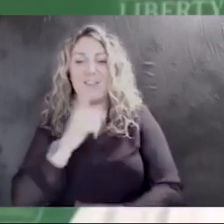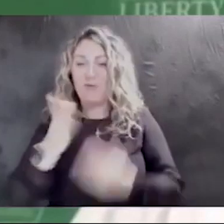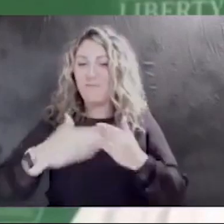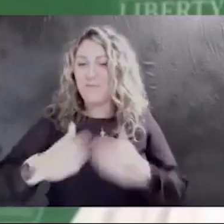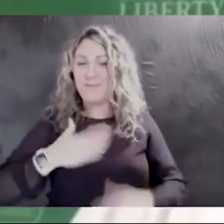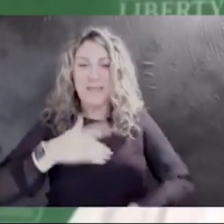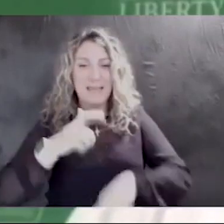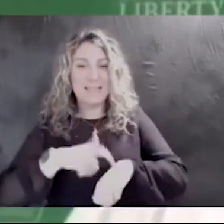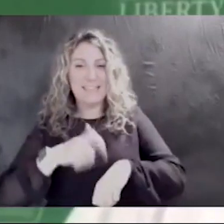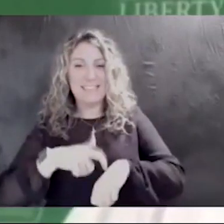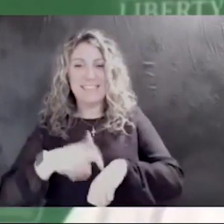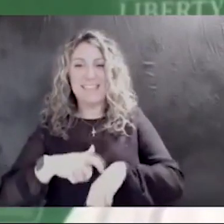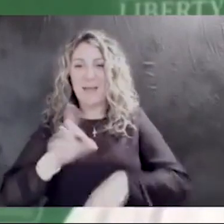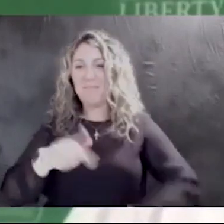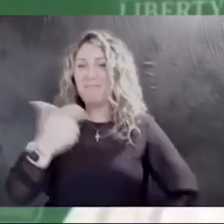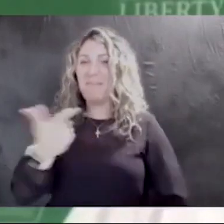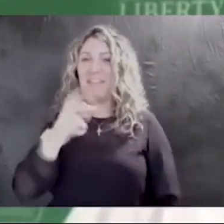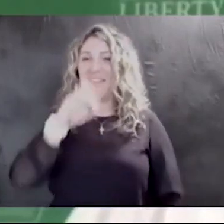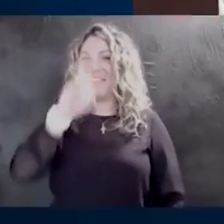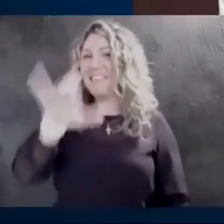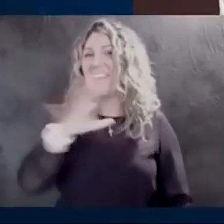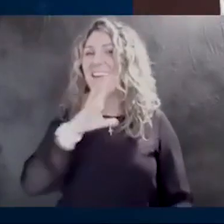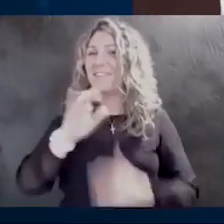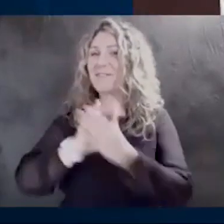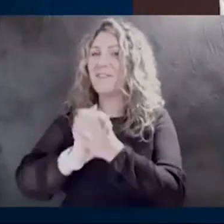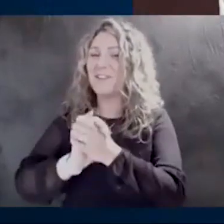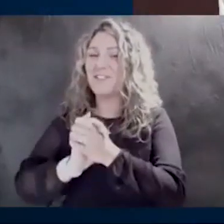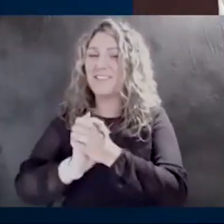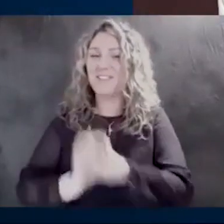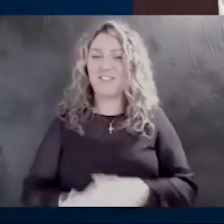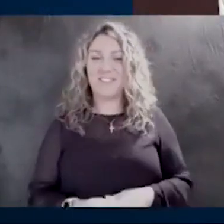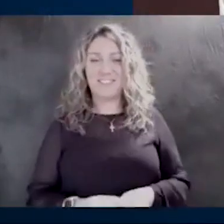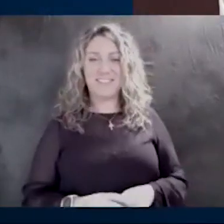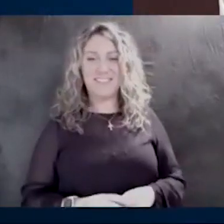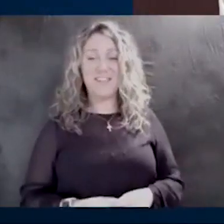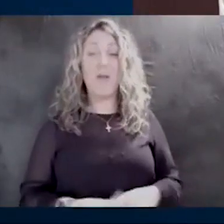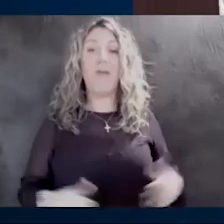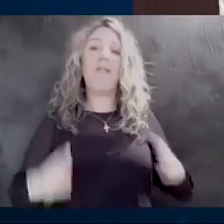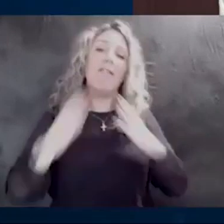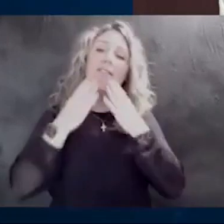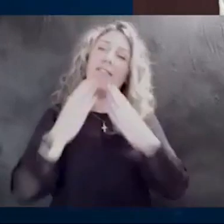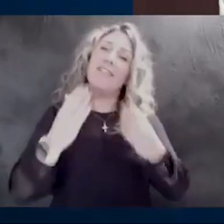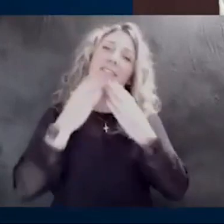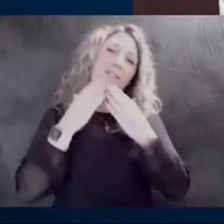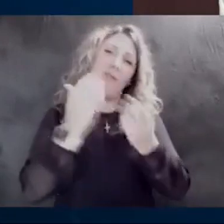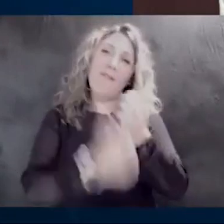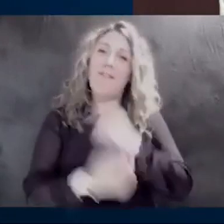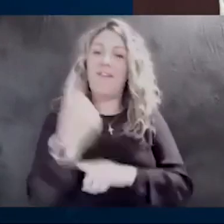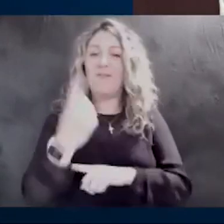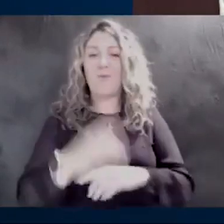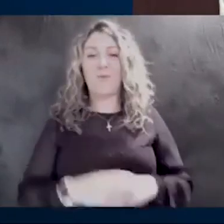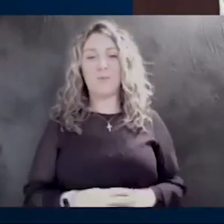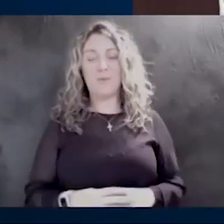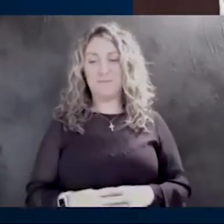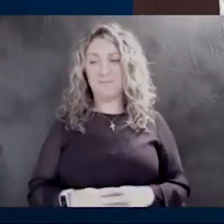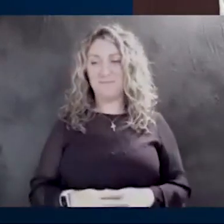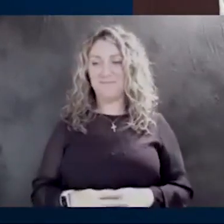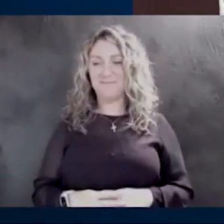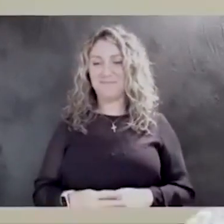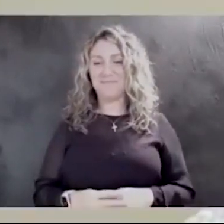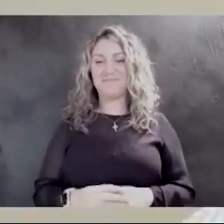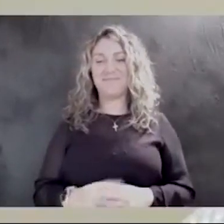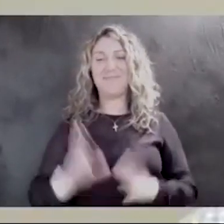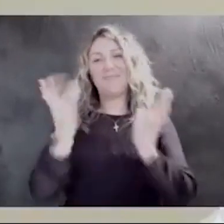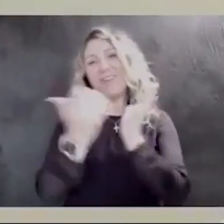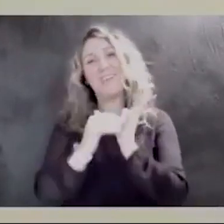to Larry. And congratulations, Larry. Well, thank you all. And I will just,